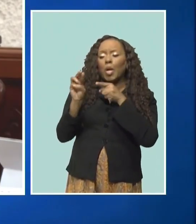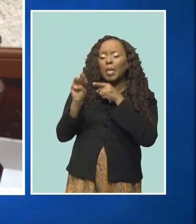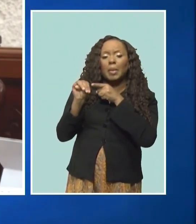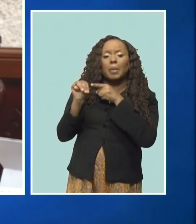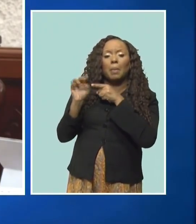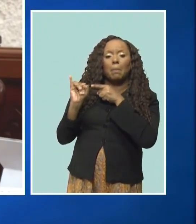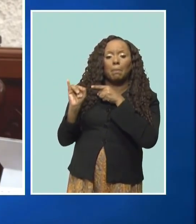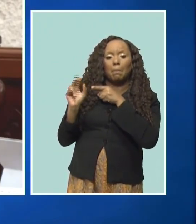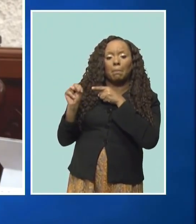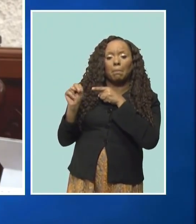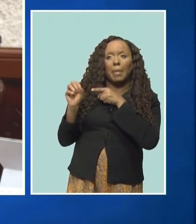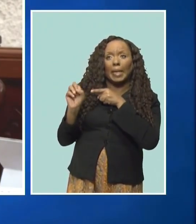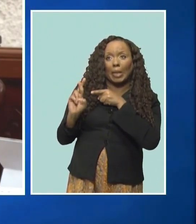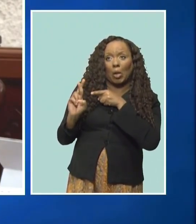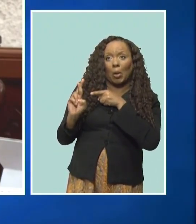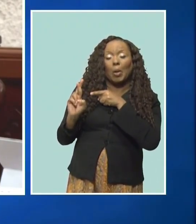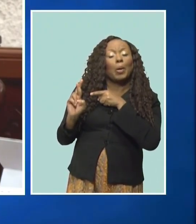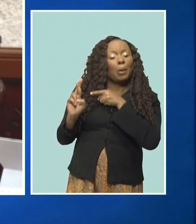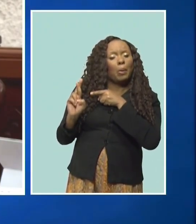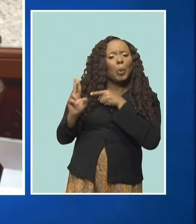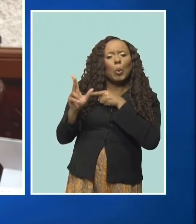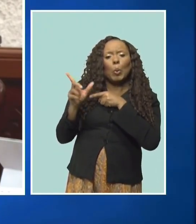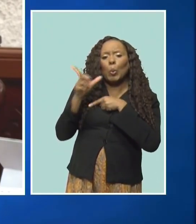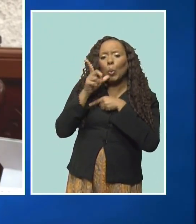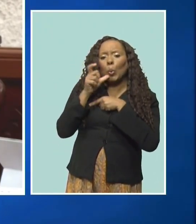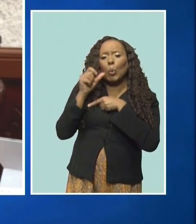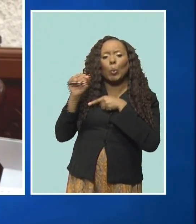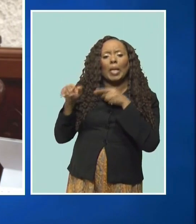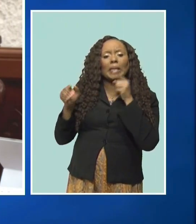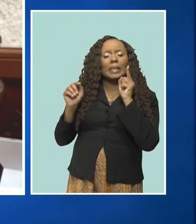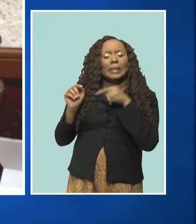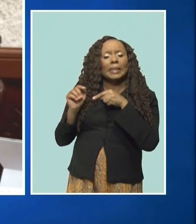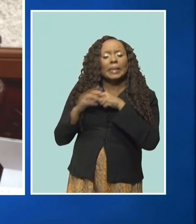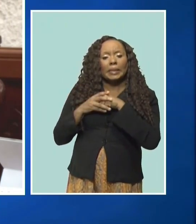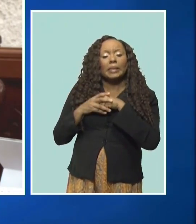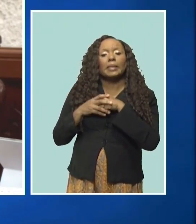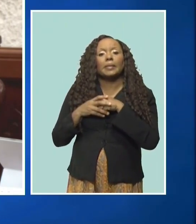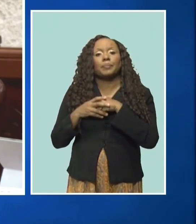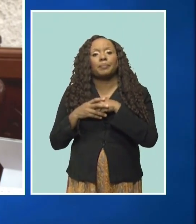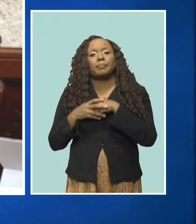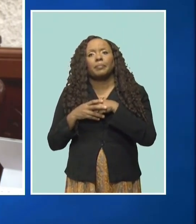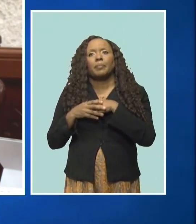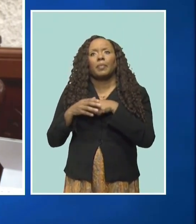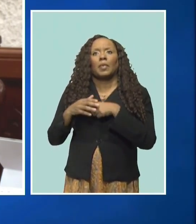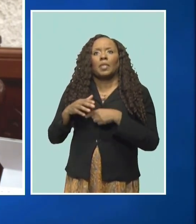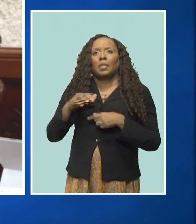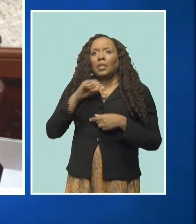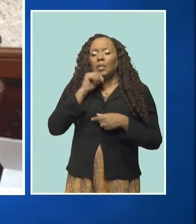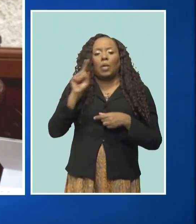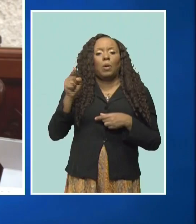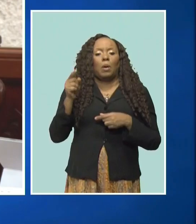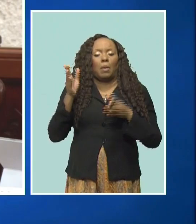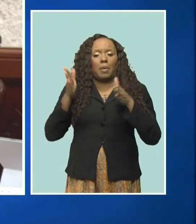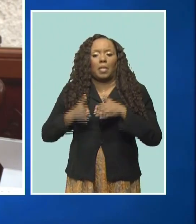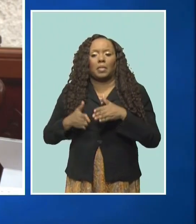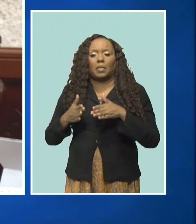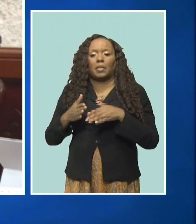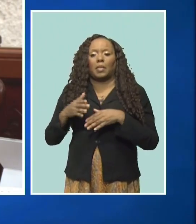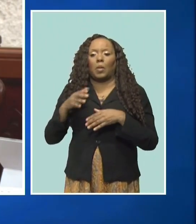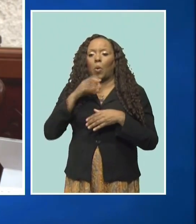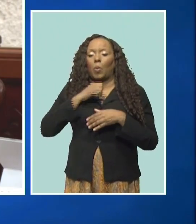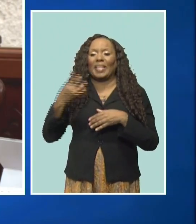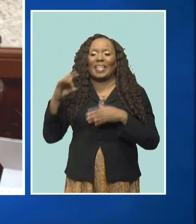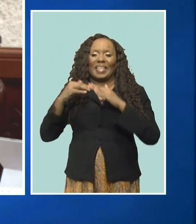a minor in this bill, we are not speaking of a person 18 and under. We're speaking